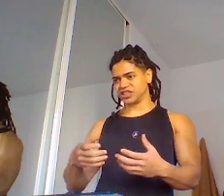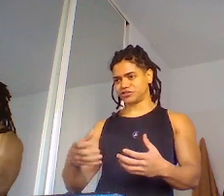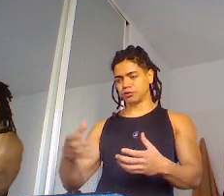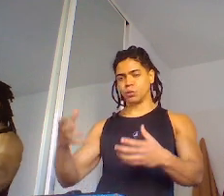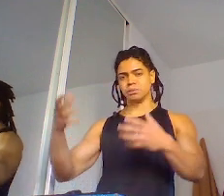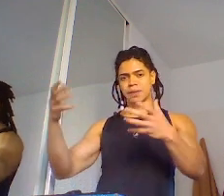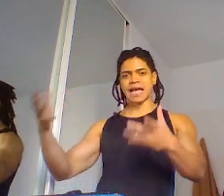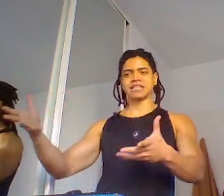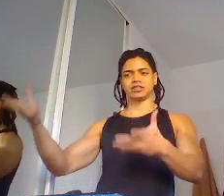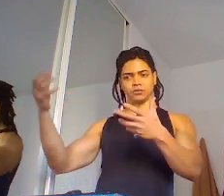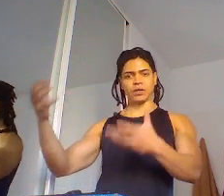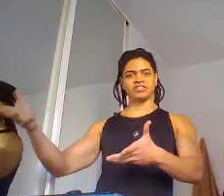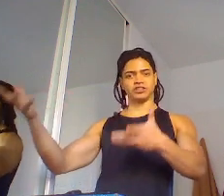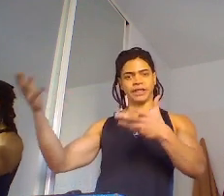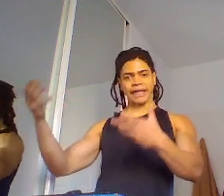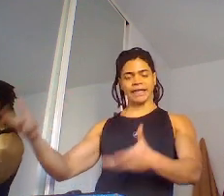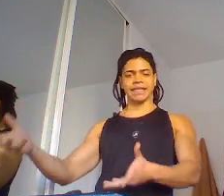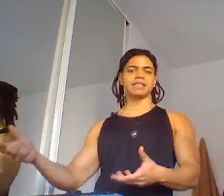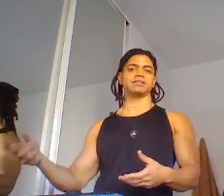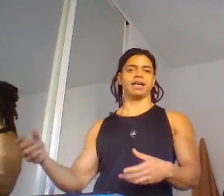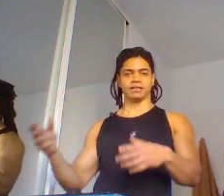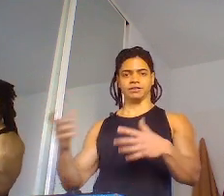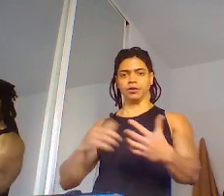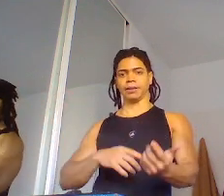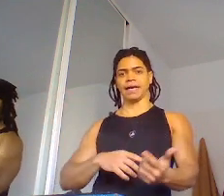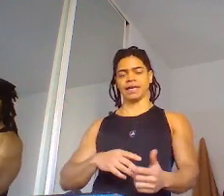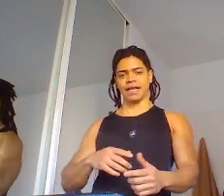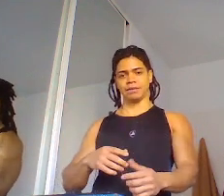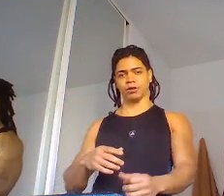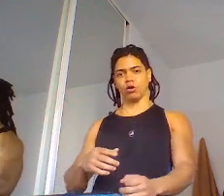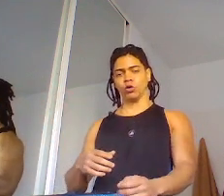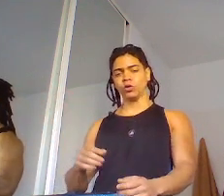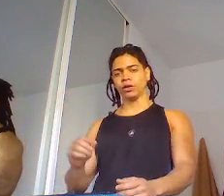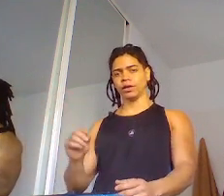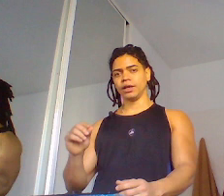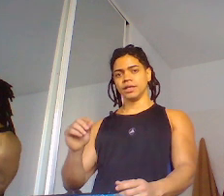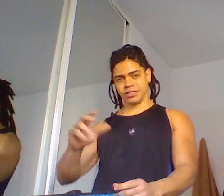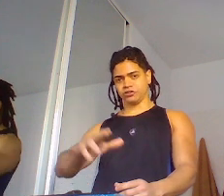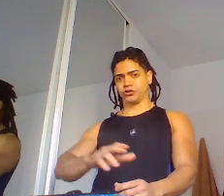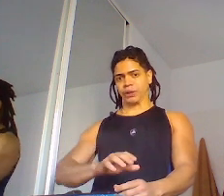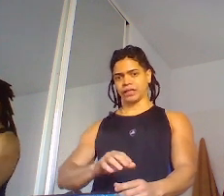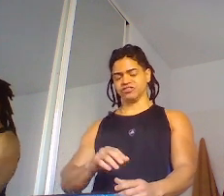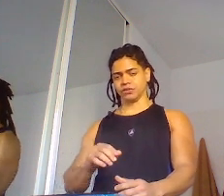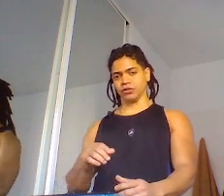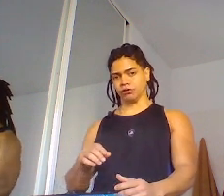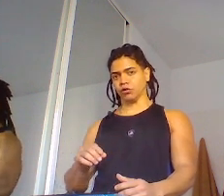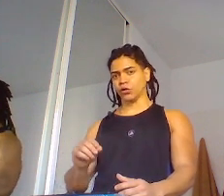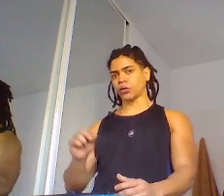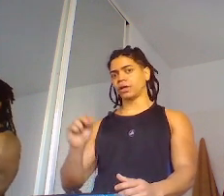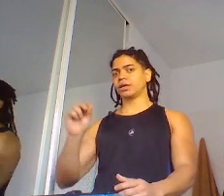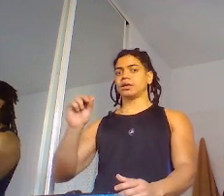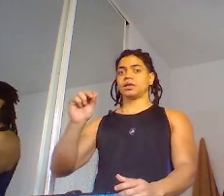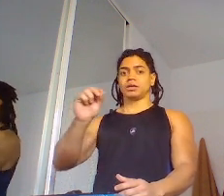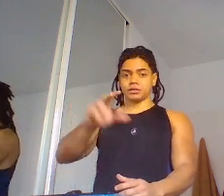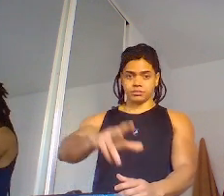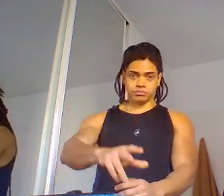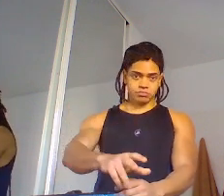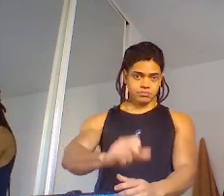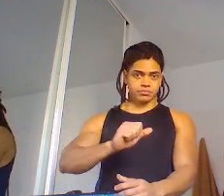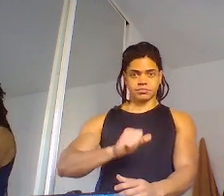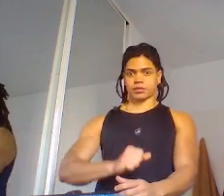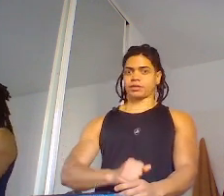navigation system with passive ranging techniques, as their patent name called, issued in 1974.